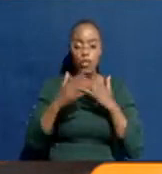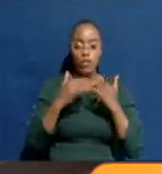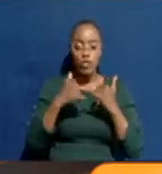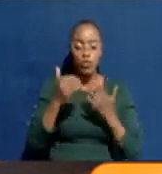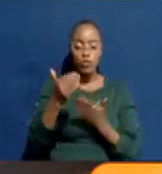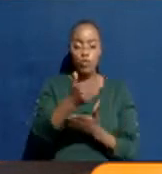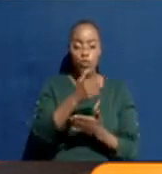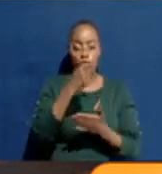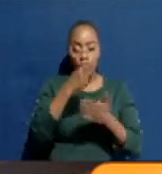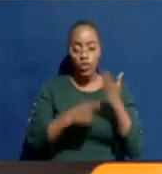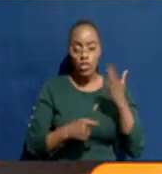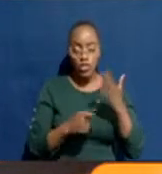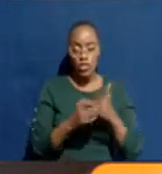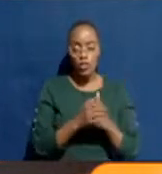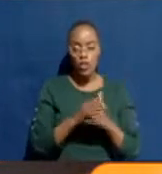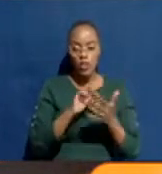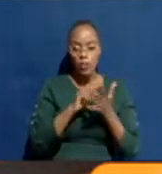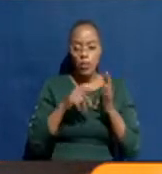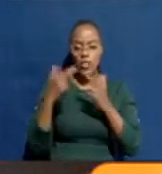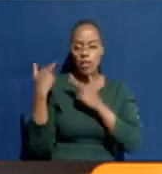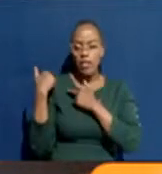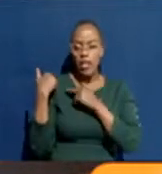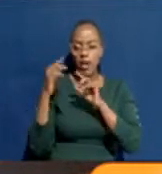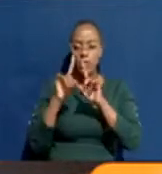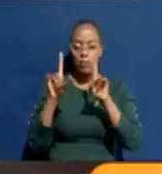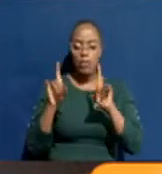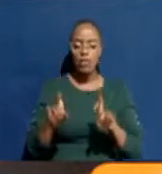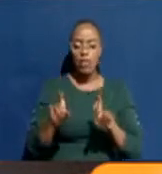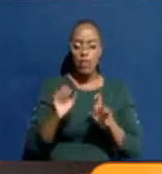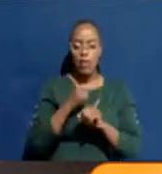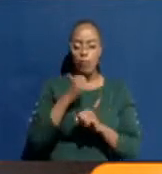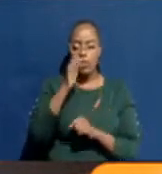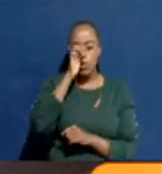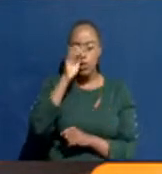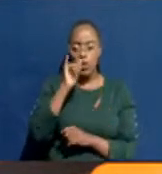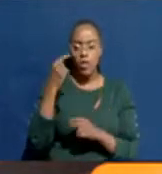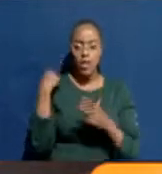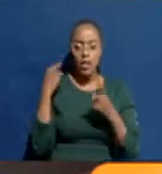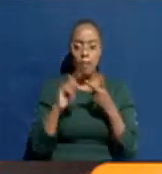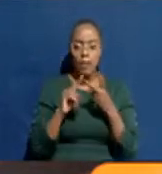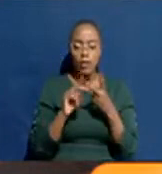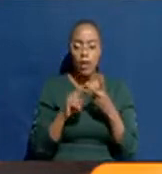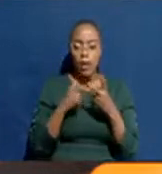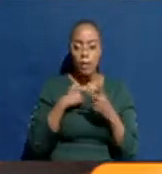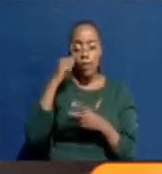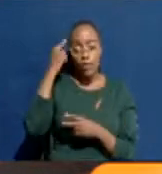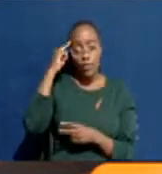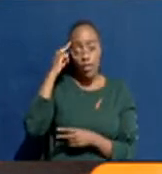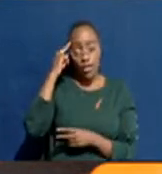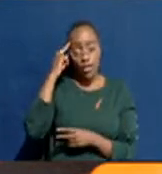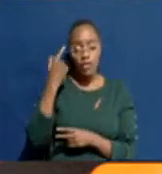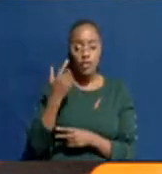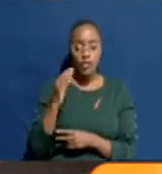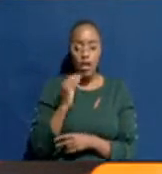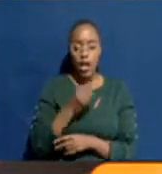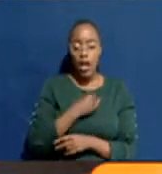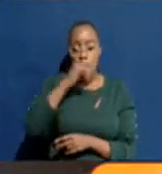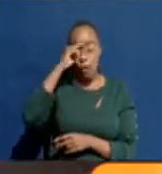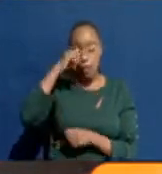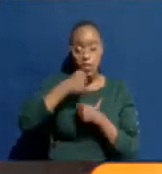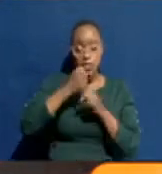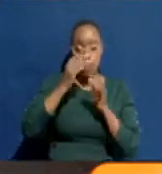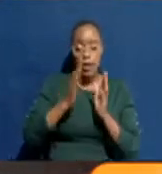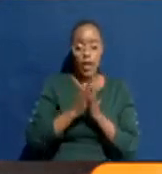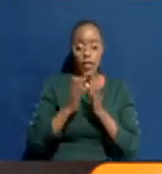of taxes of 400 billion. So the accountability question cannot run away. Two, I think our policymakers